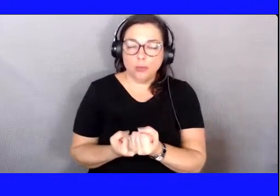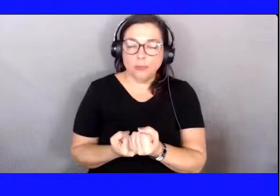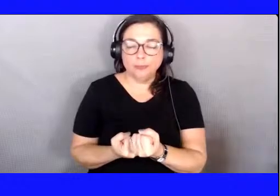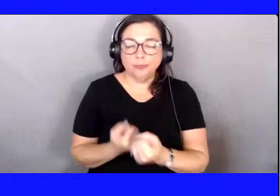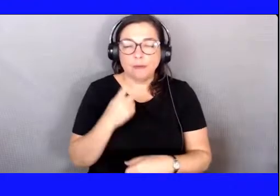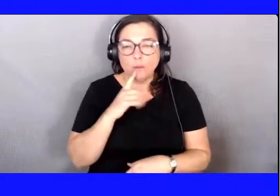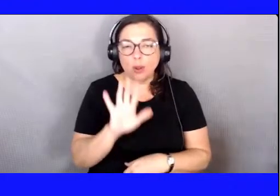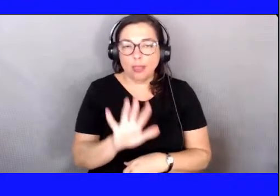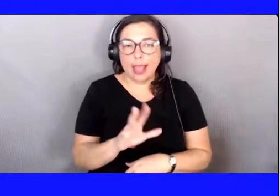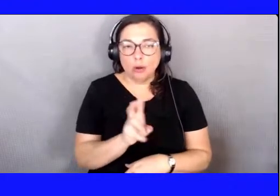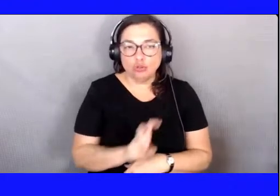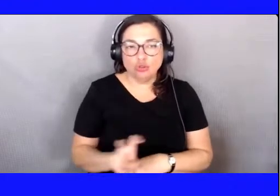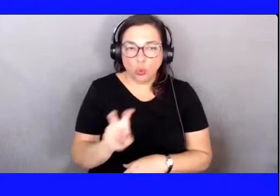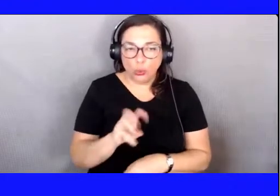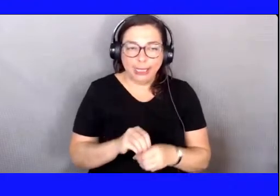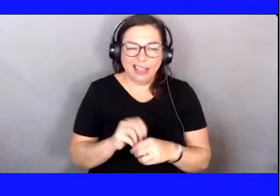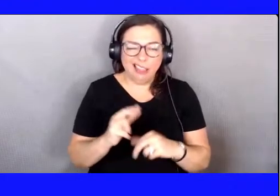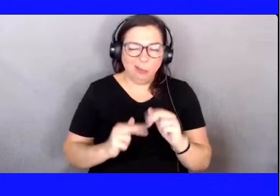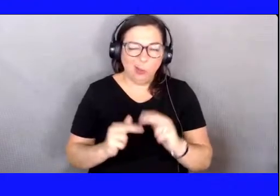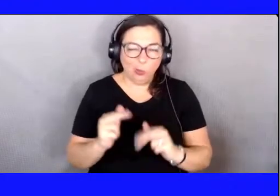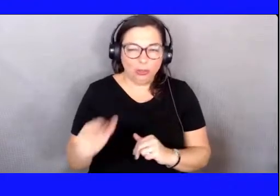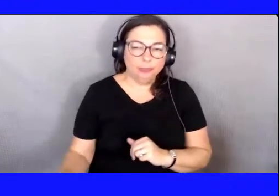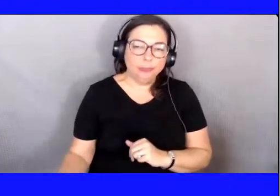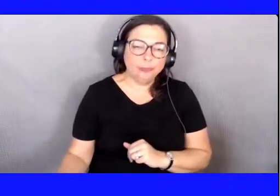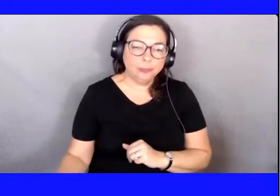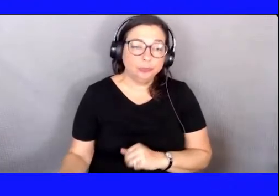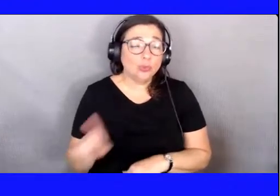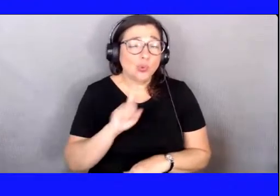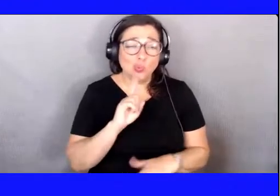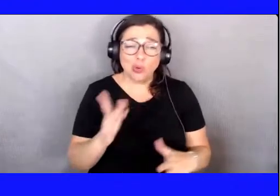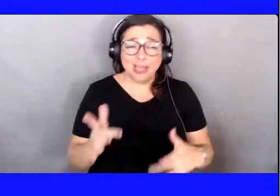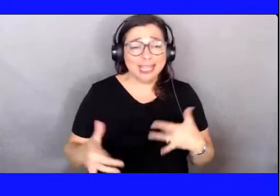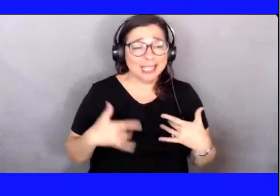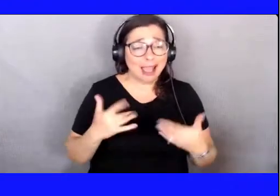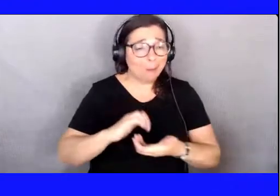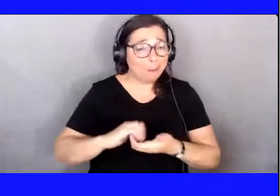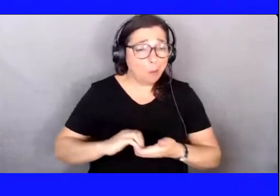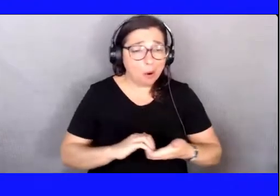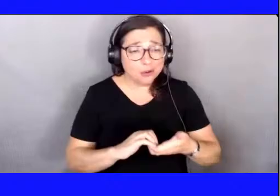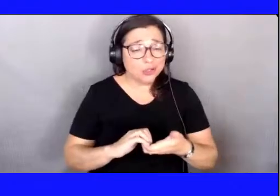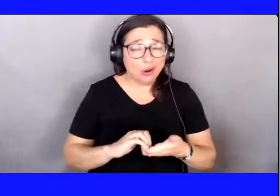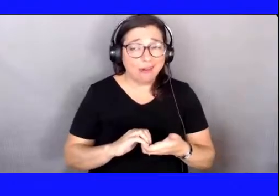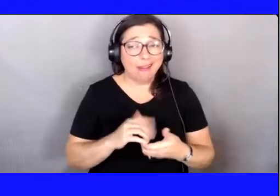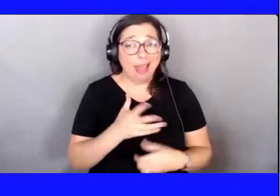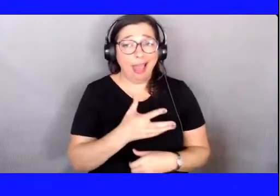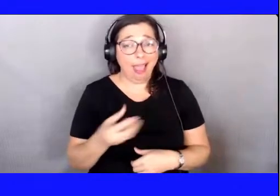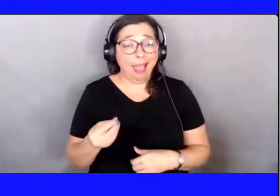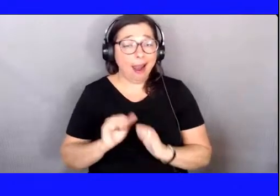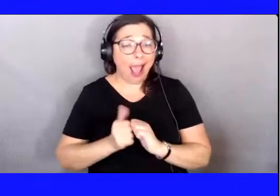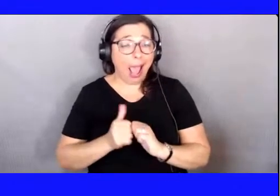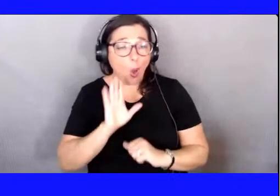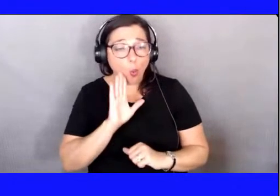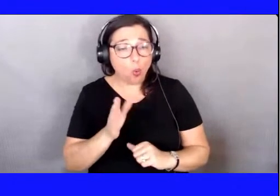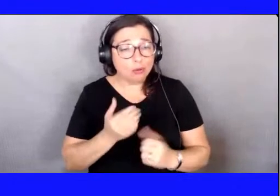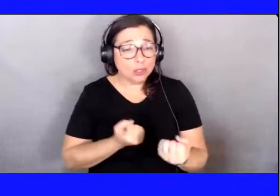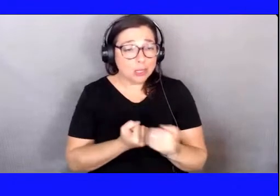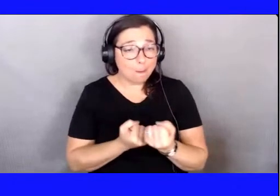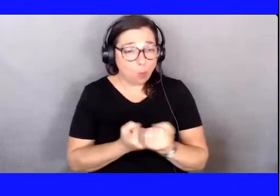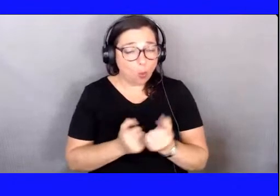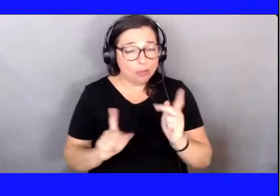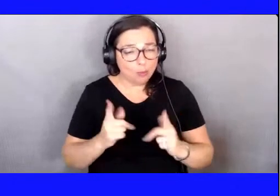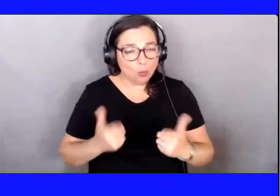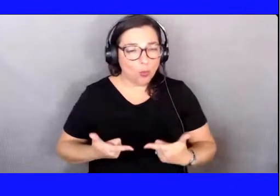their journey in the building. So we're super excited about partnership and how we plan to support the formerly homeless tenants. Next slide,